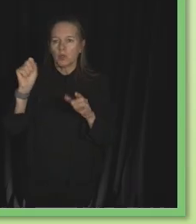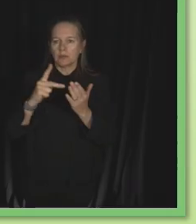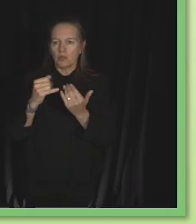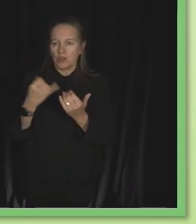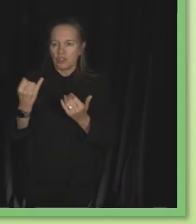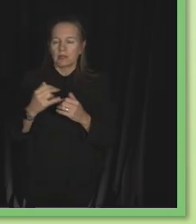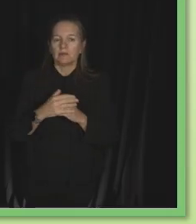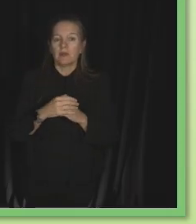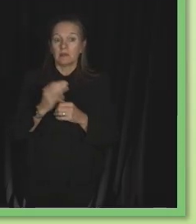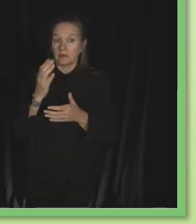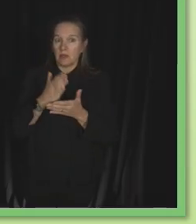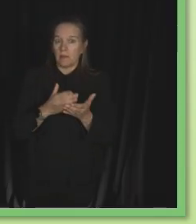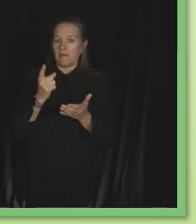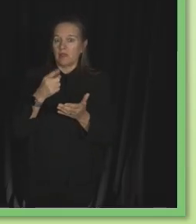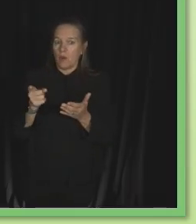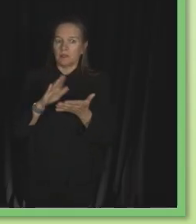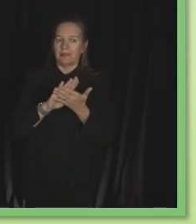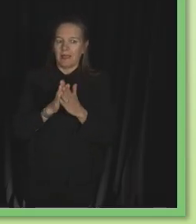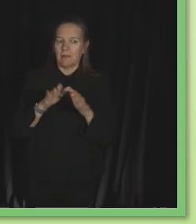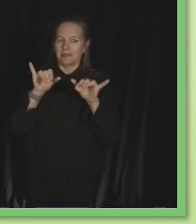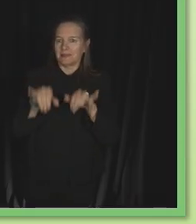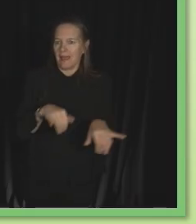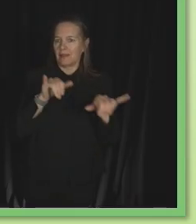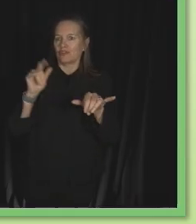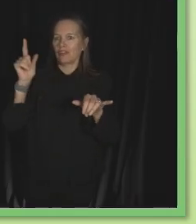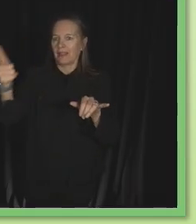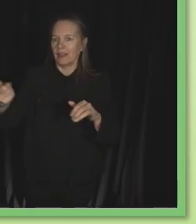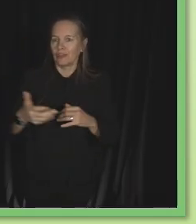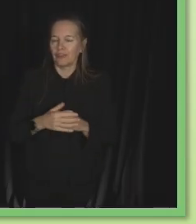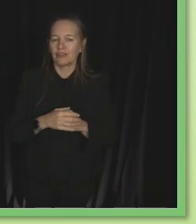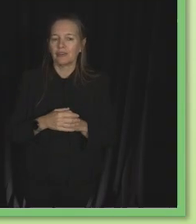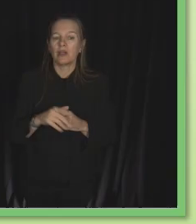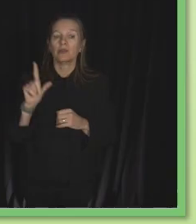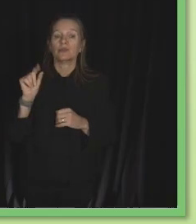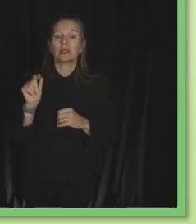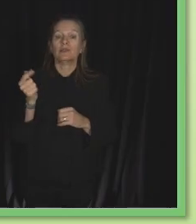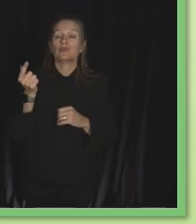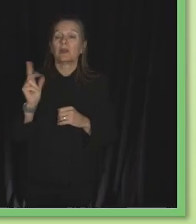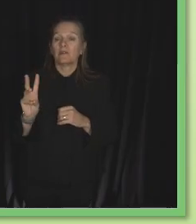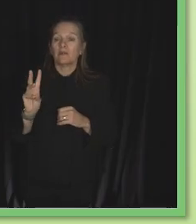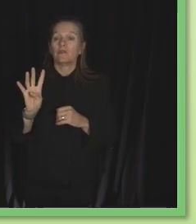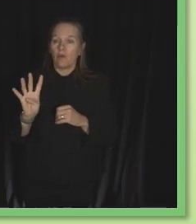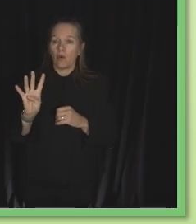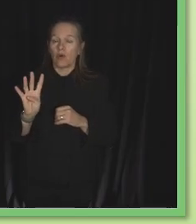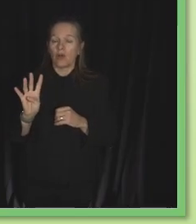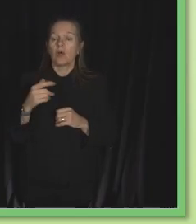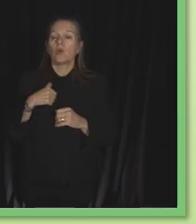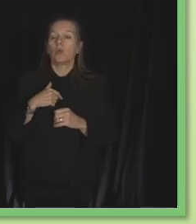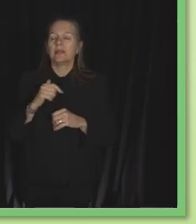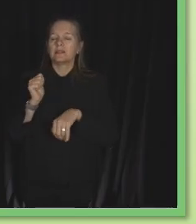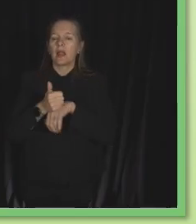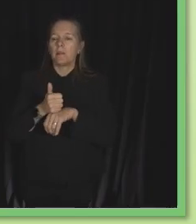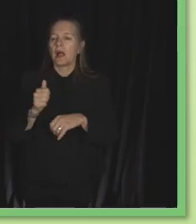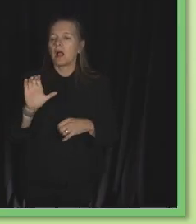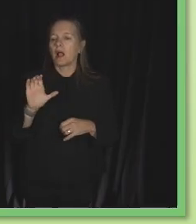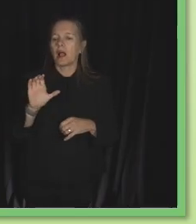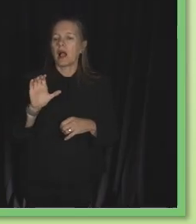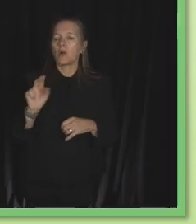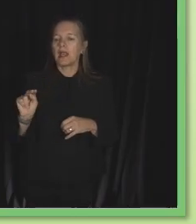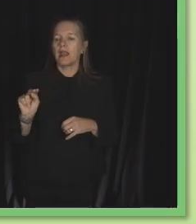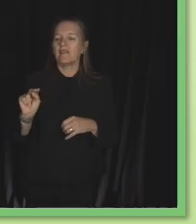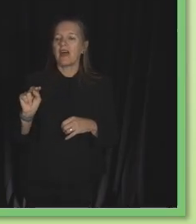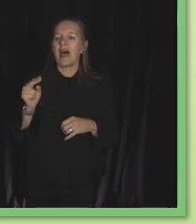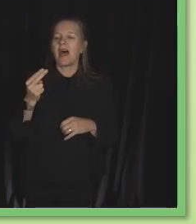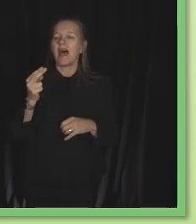turned into startups later on. 2024 witnessed Cloud Native Hacks, which was happening together